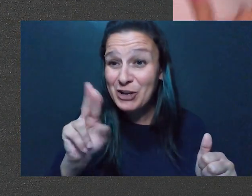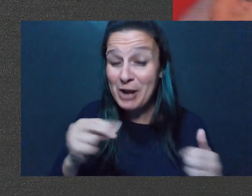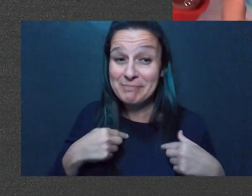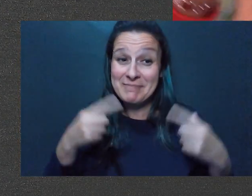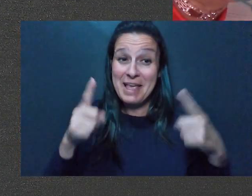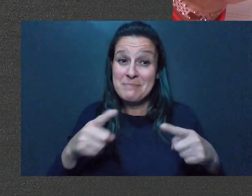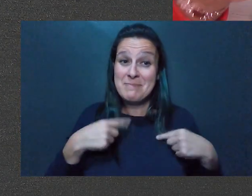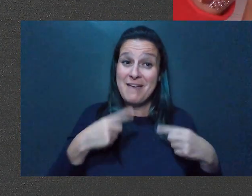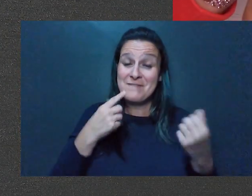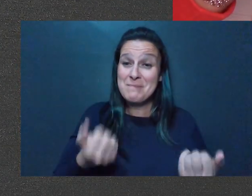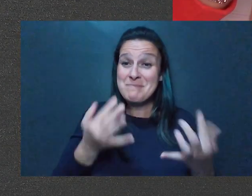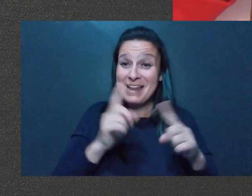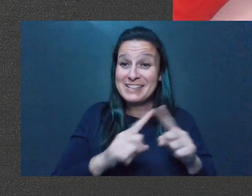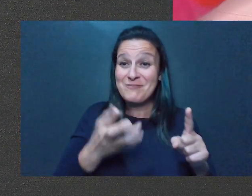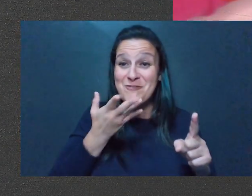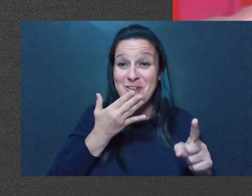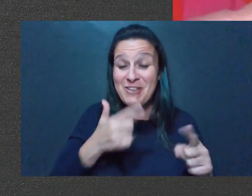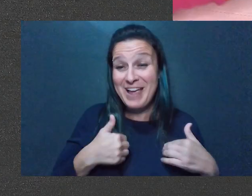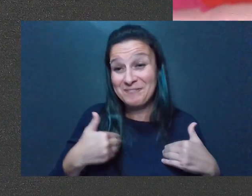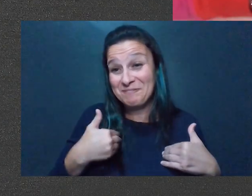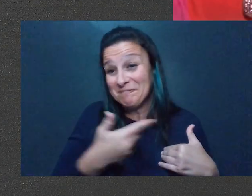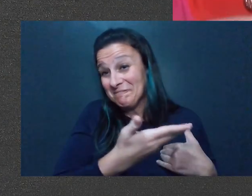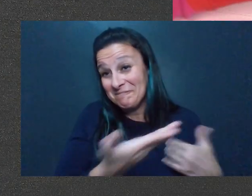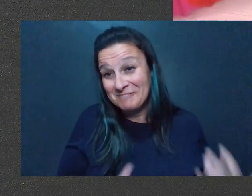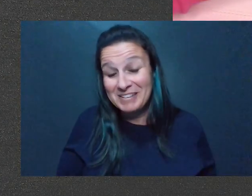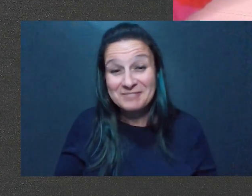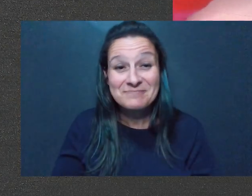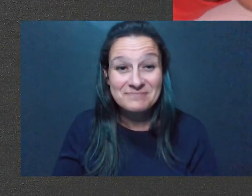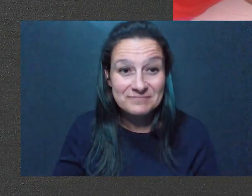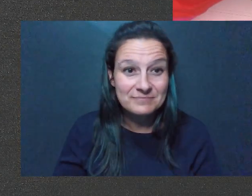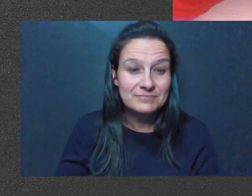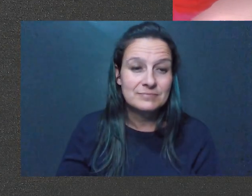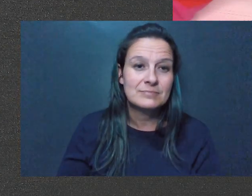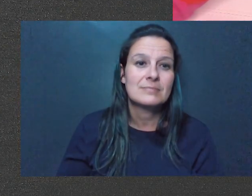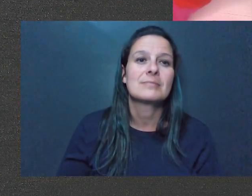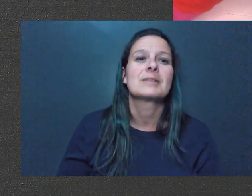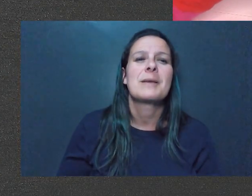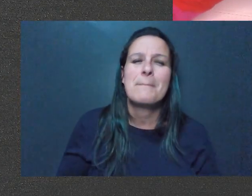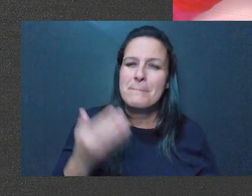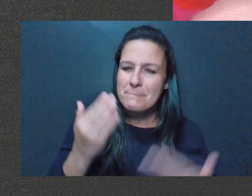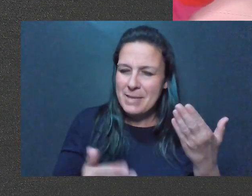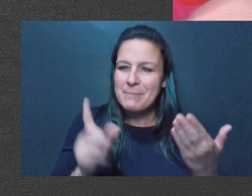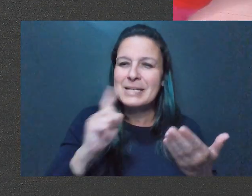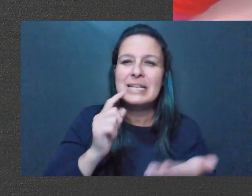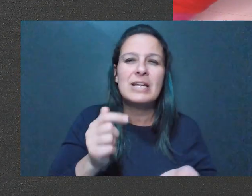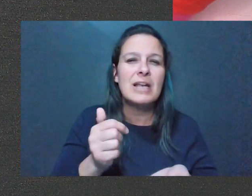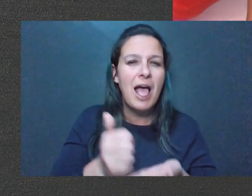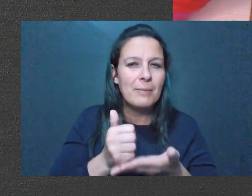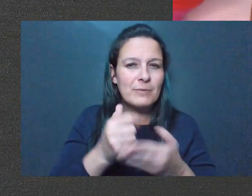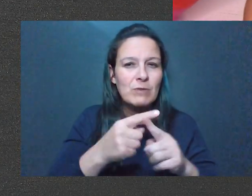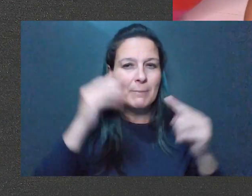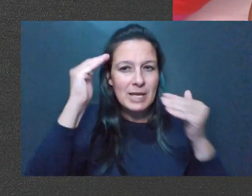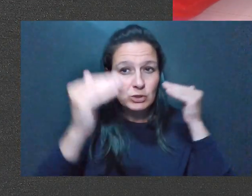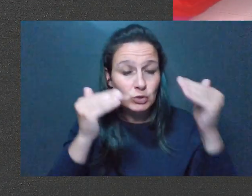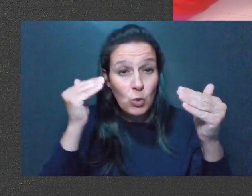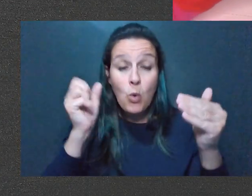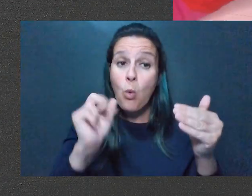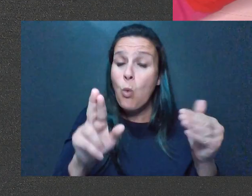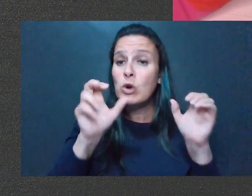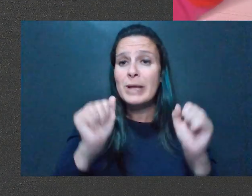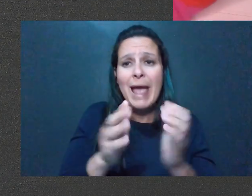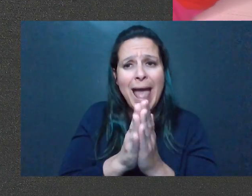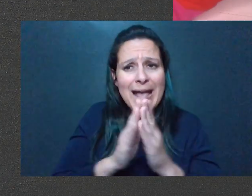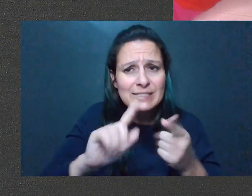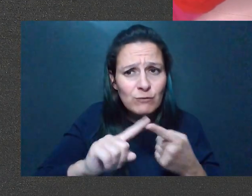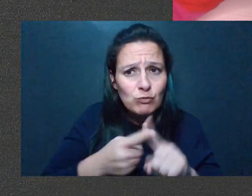to have this fun multicolored yarn. And you might need a grown-up to help you with this part, or even just a friend